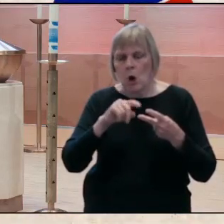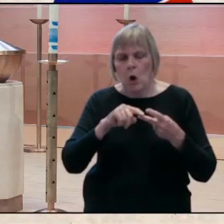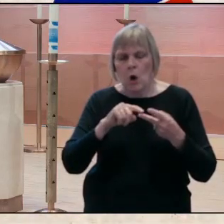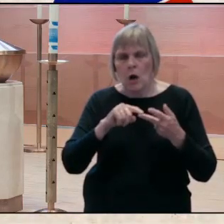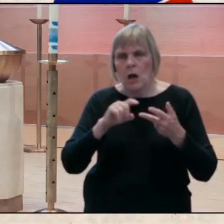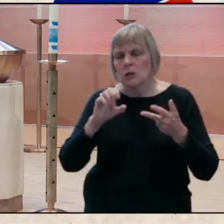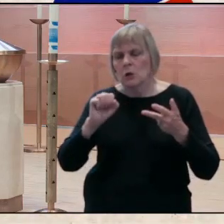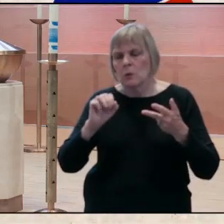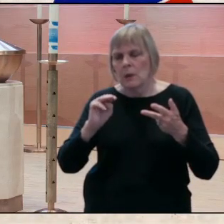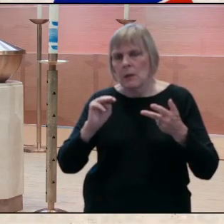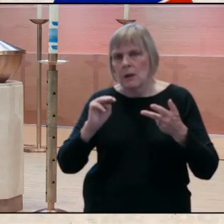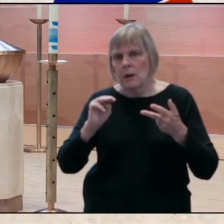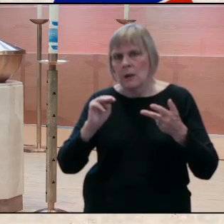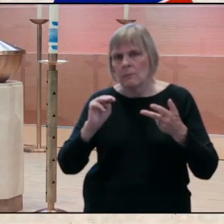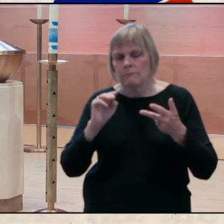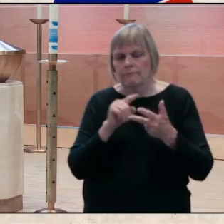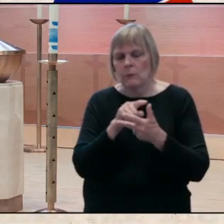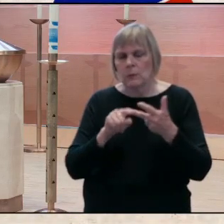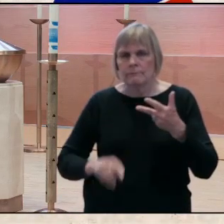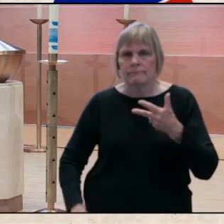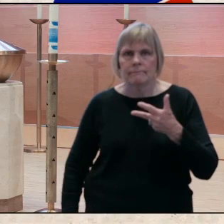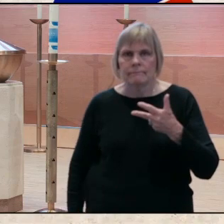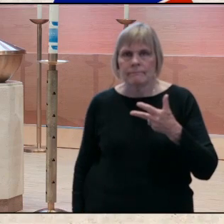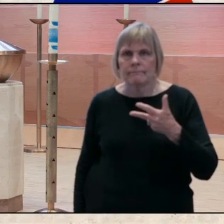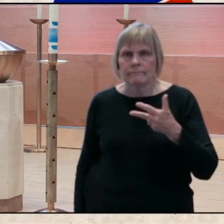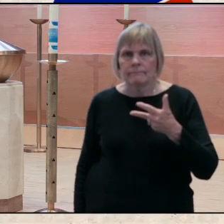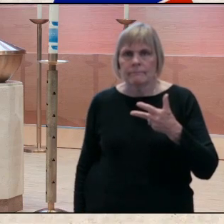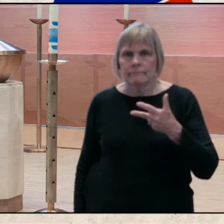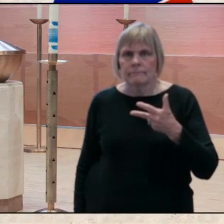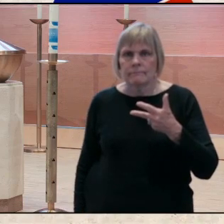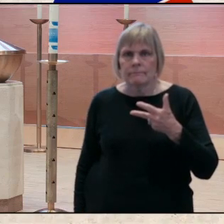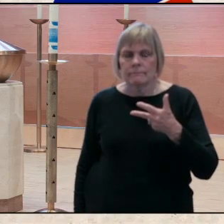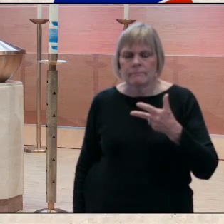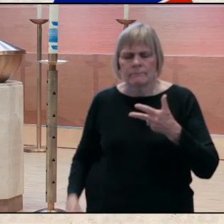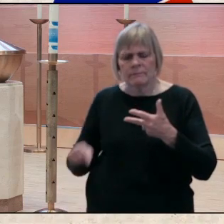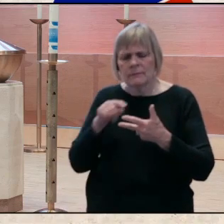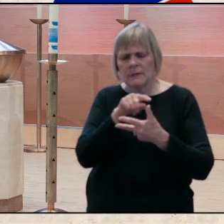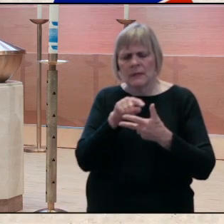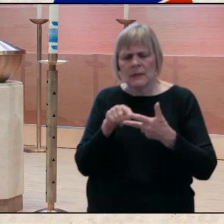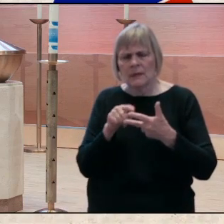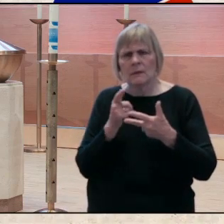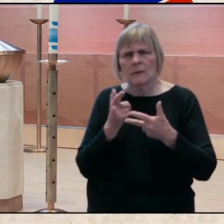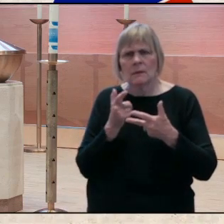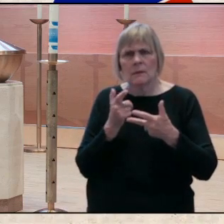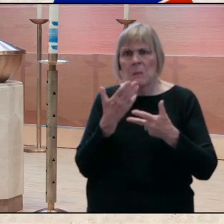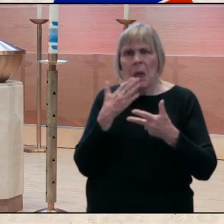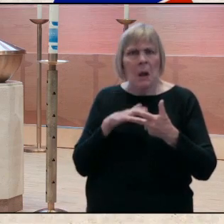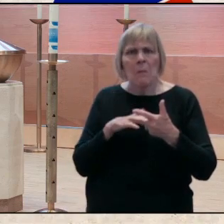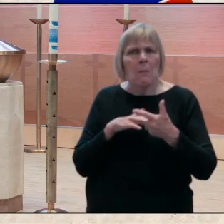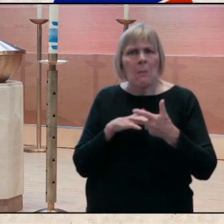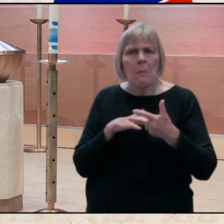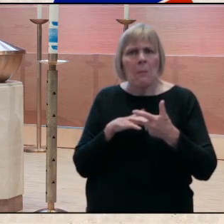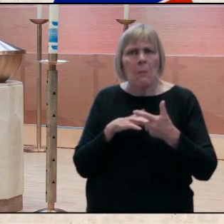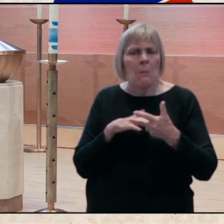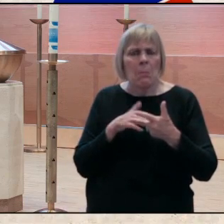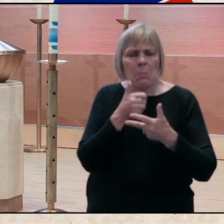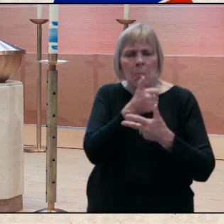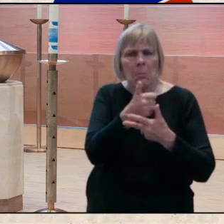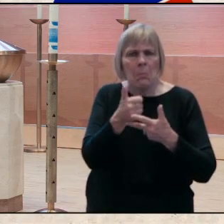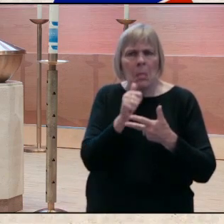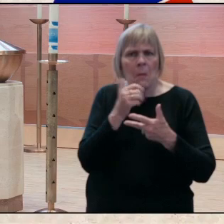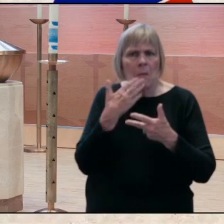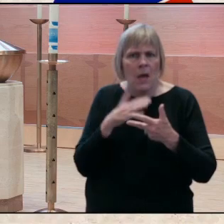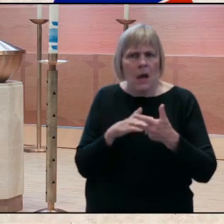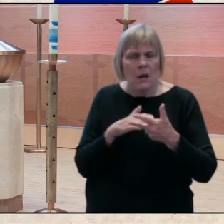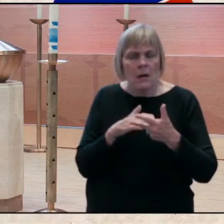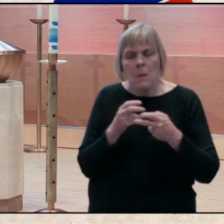media platforms. And the reality is, none of these things are bad things in and of themselves.